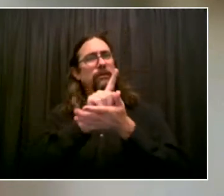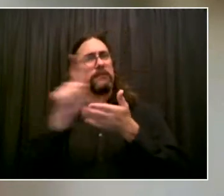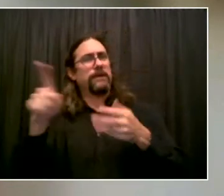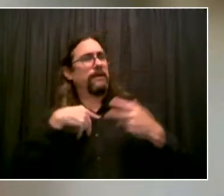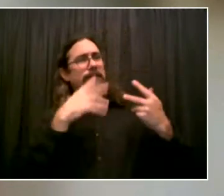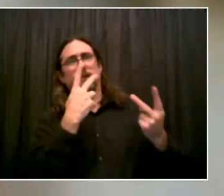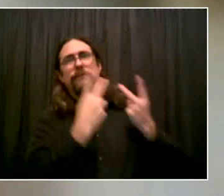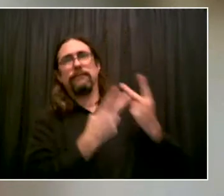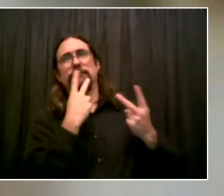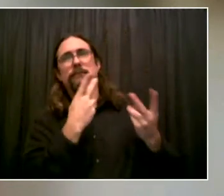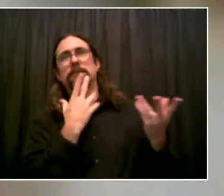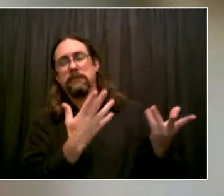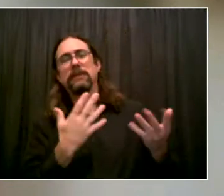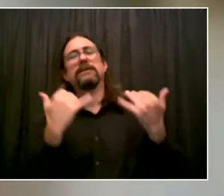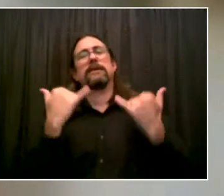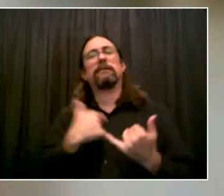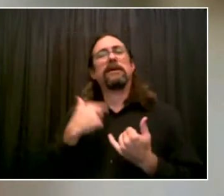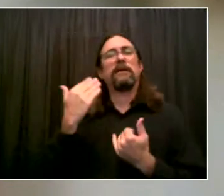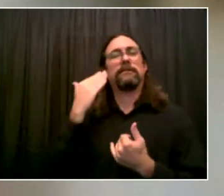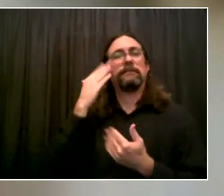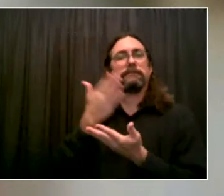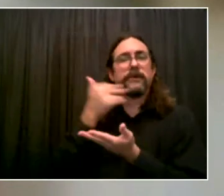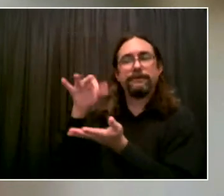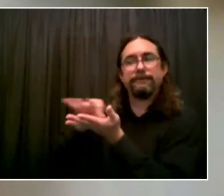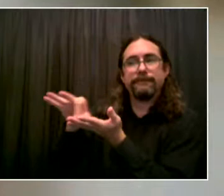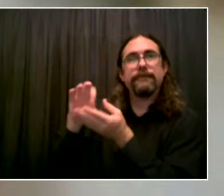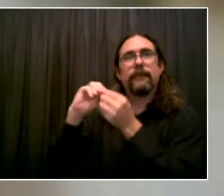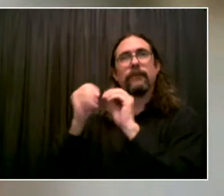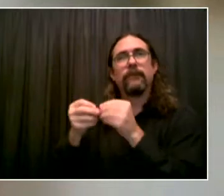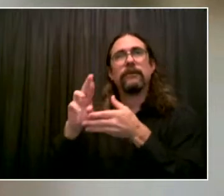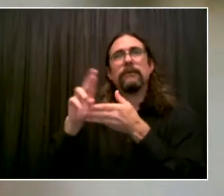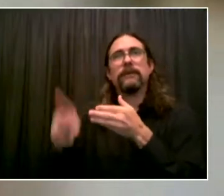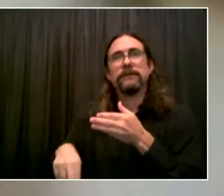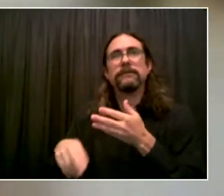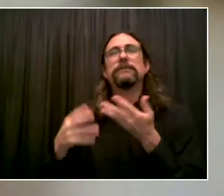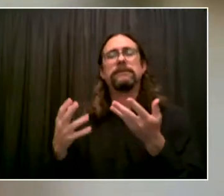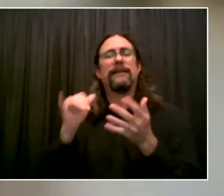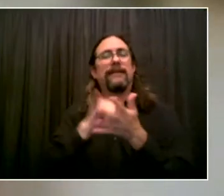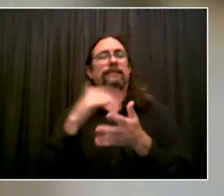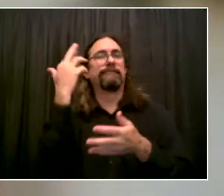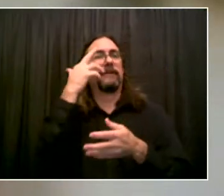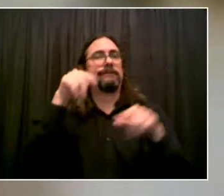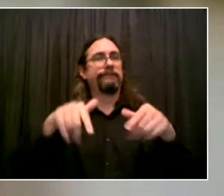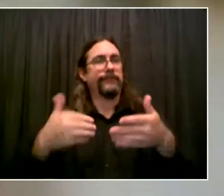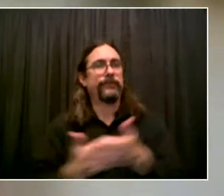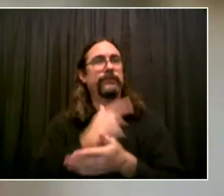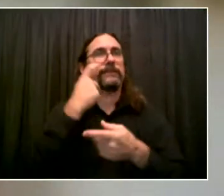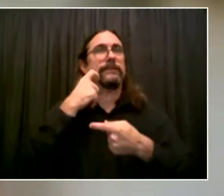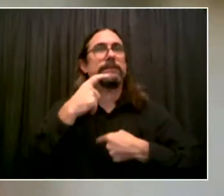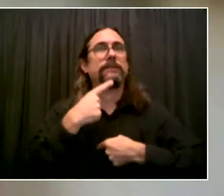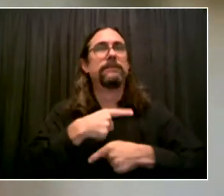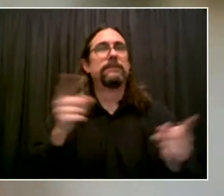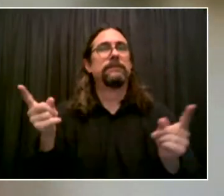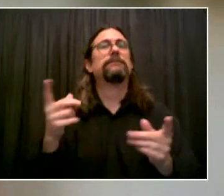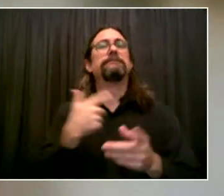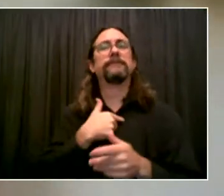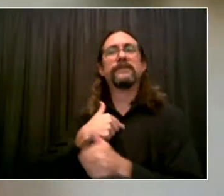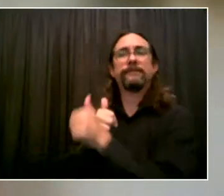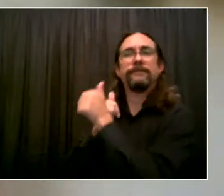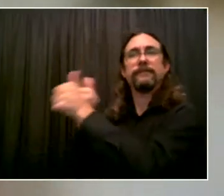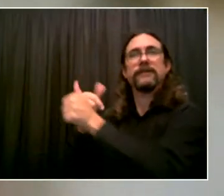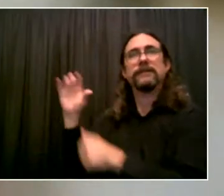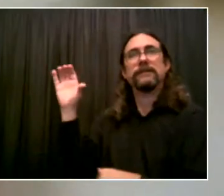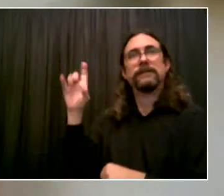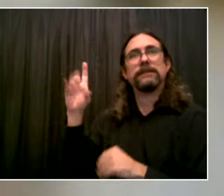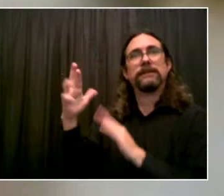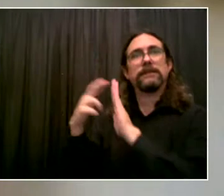surveillance to our testing policy, while also aligning to the CDC standards for quarantines, which will help keep